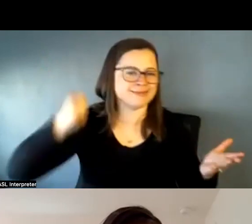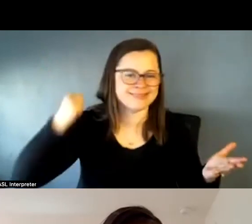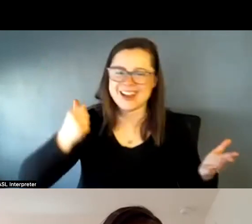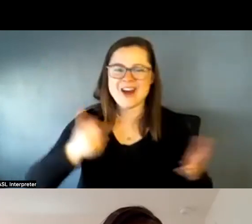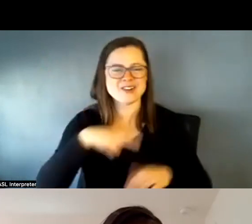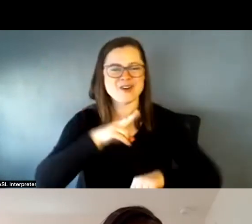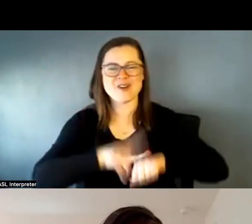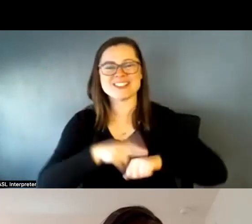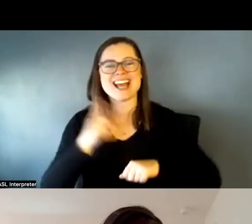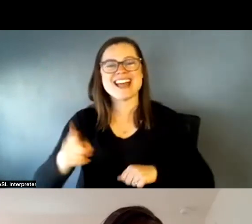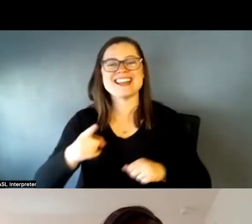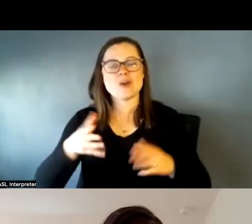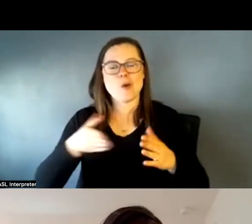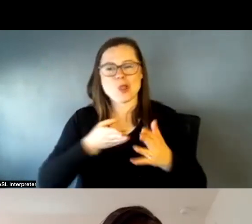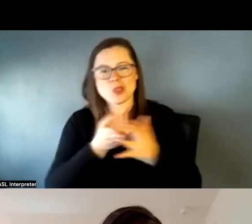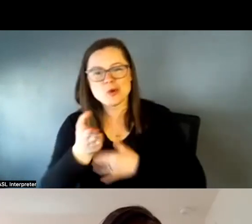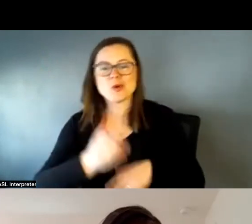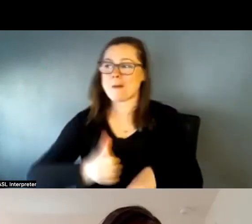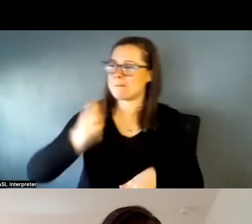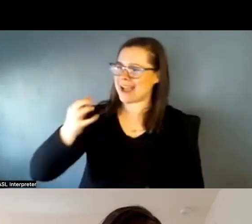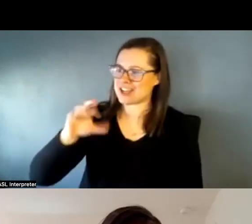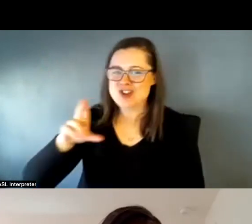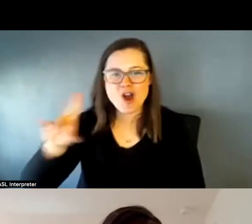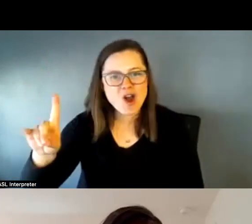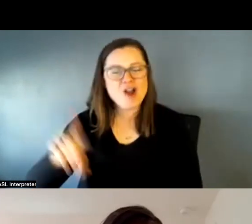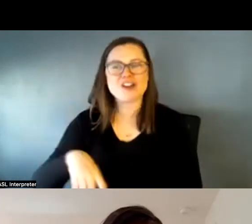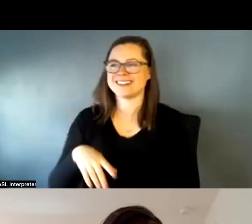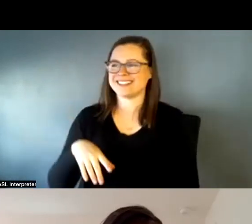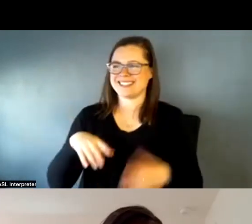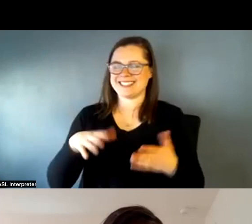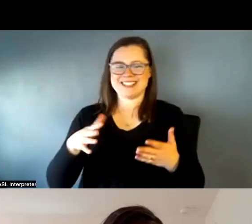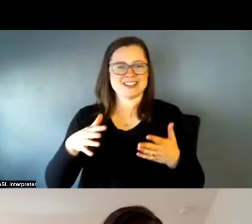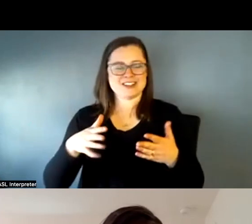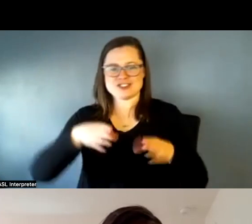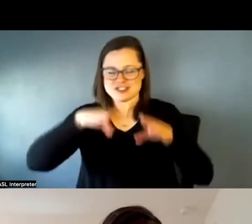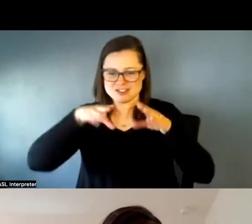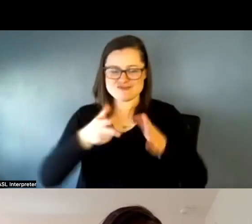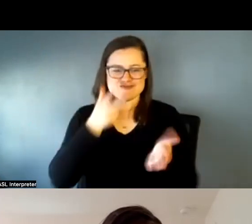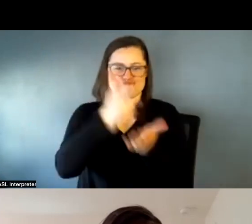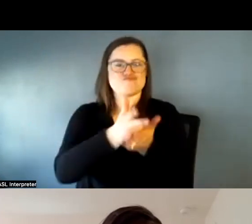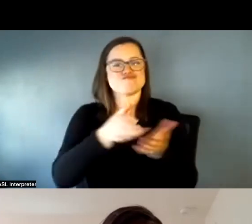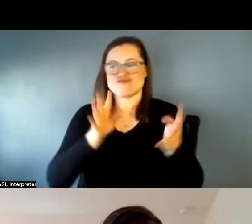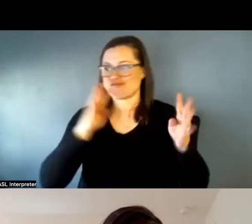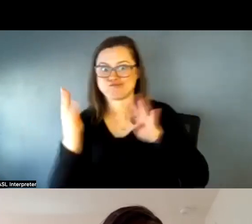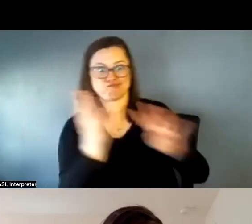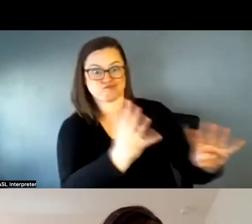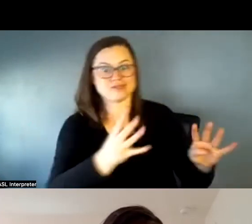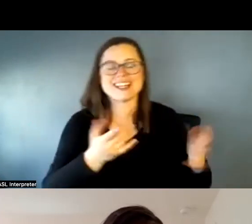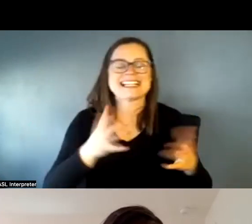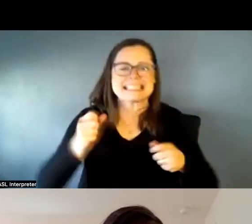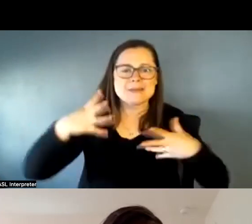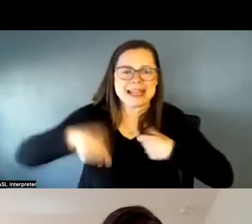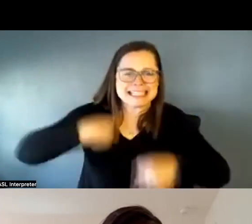because that's the elk path to the river. And it's been that way for years and years and years. So what's